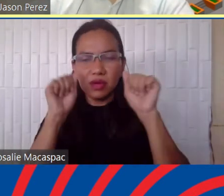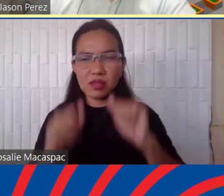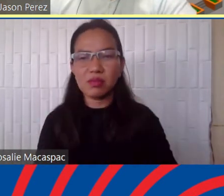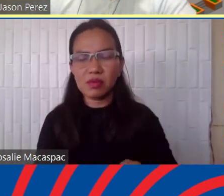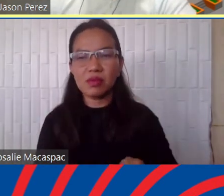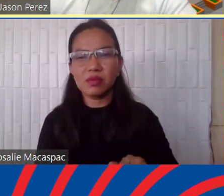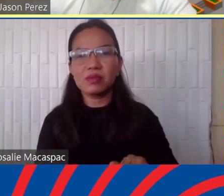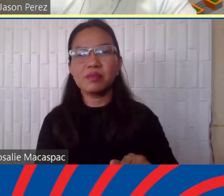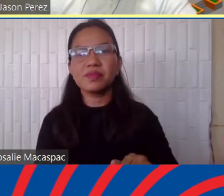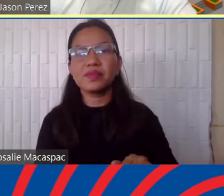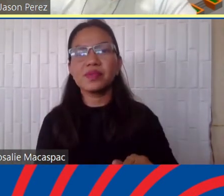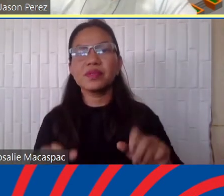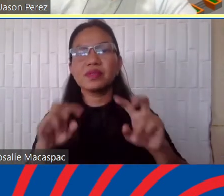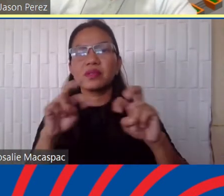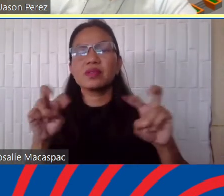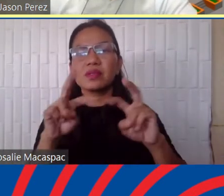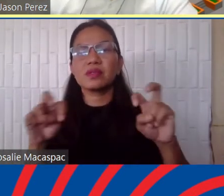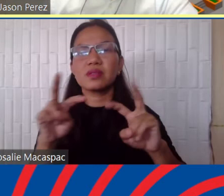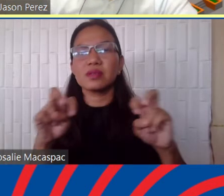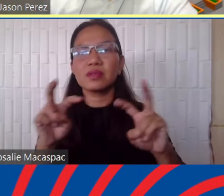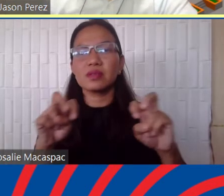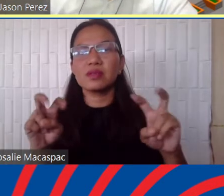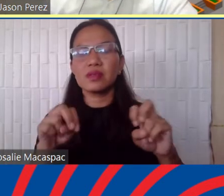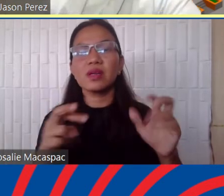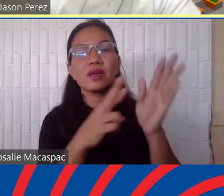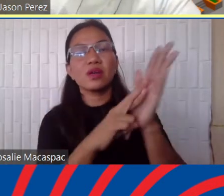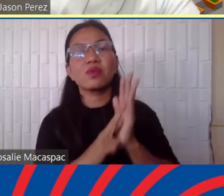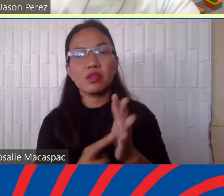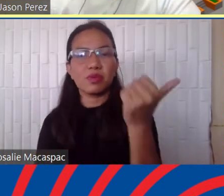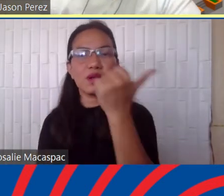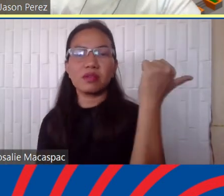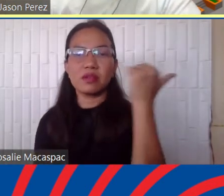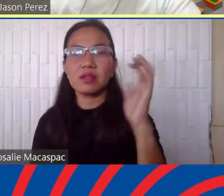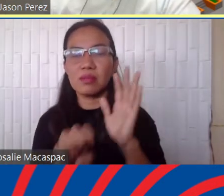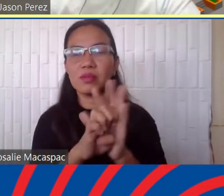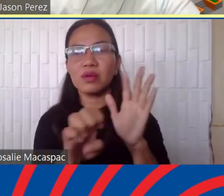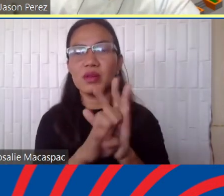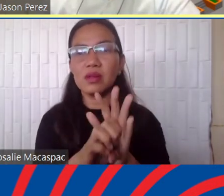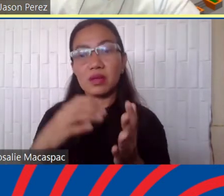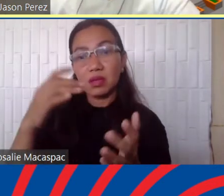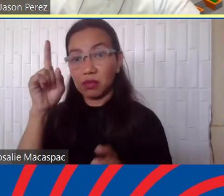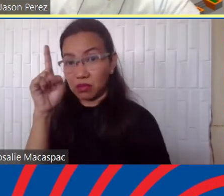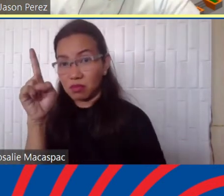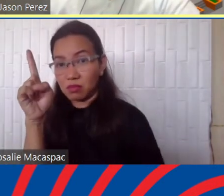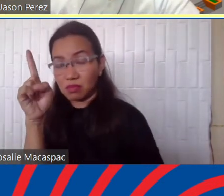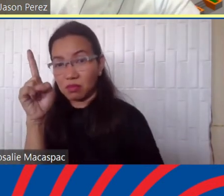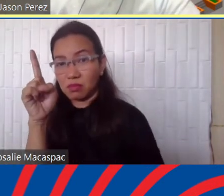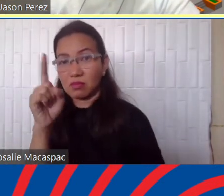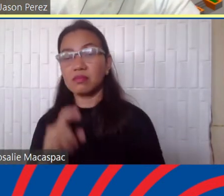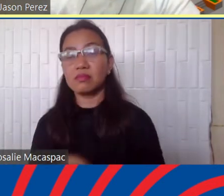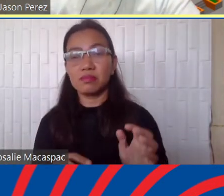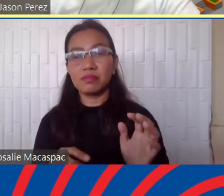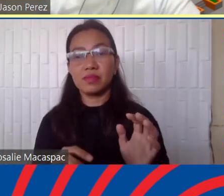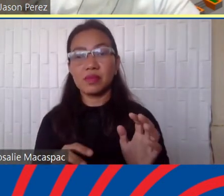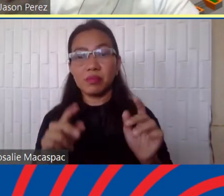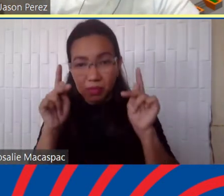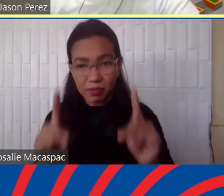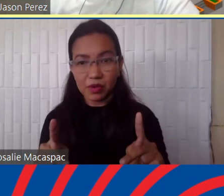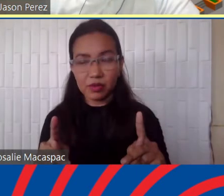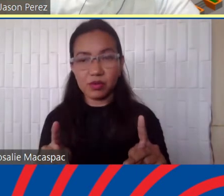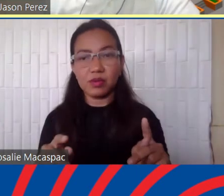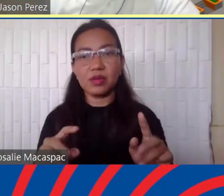can search for the requests of others. Like, for example, if someone already requested for data